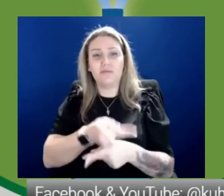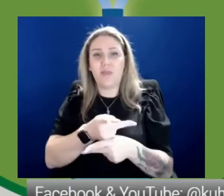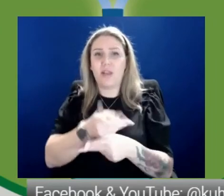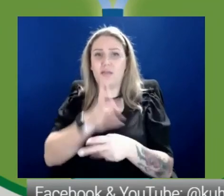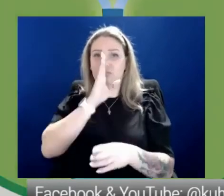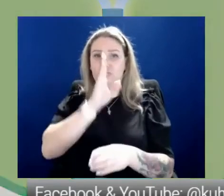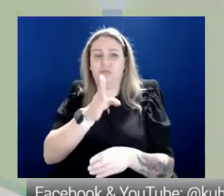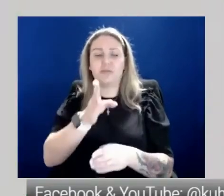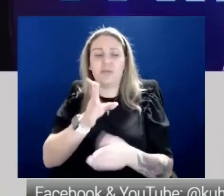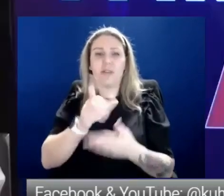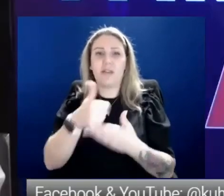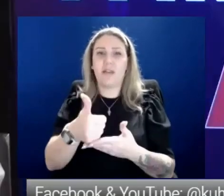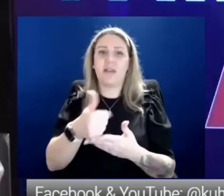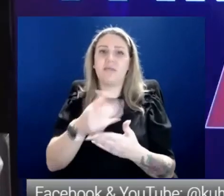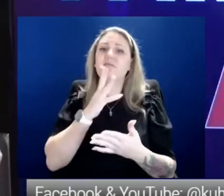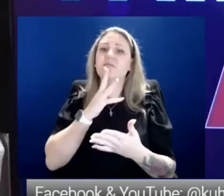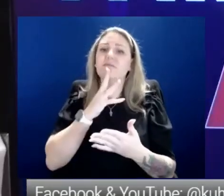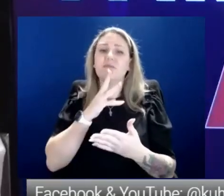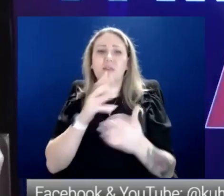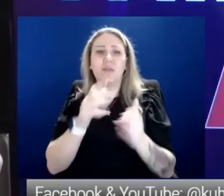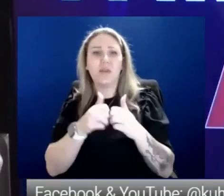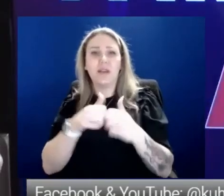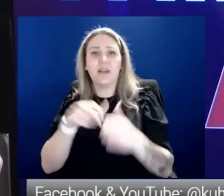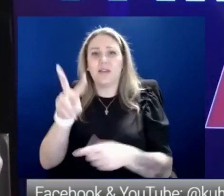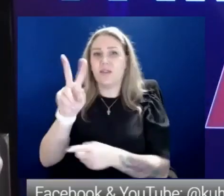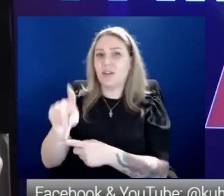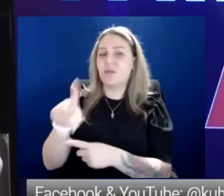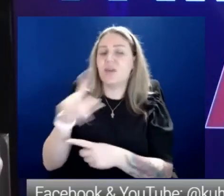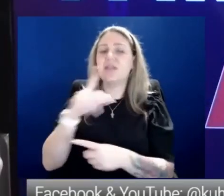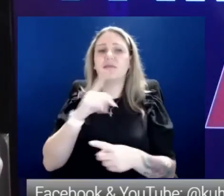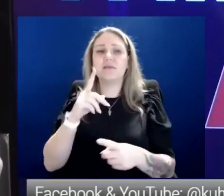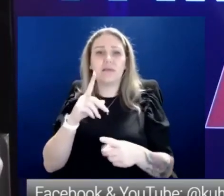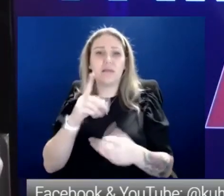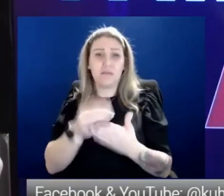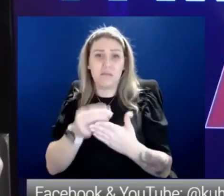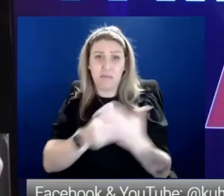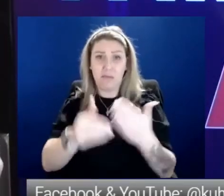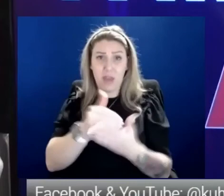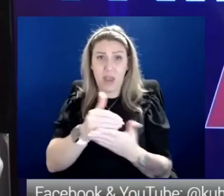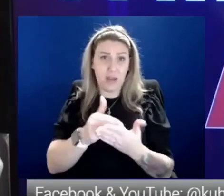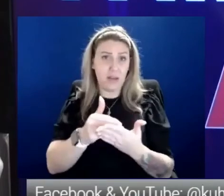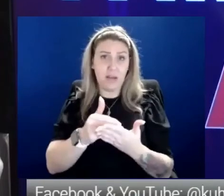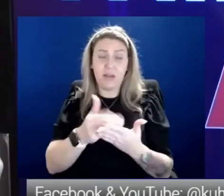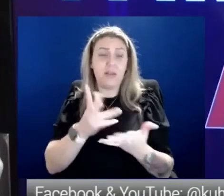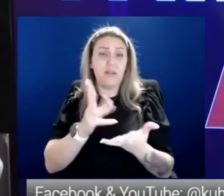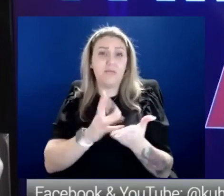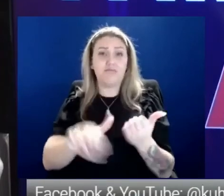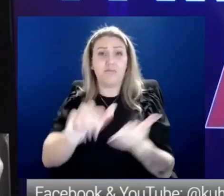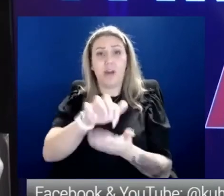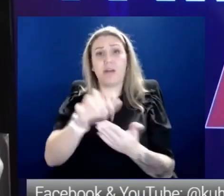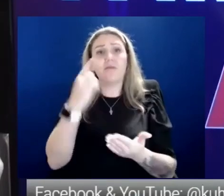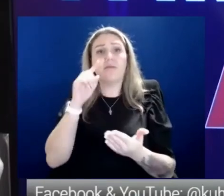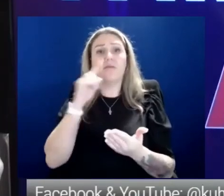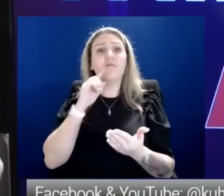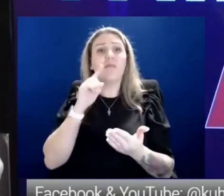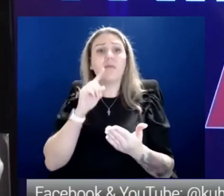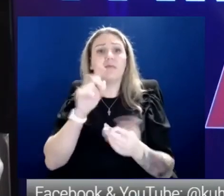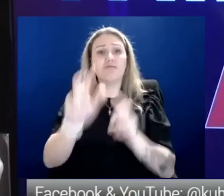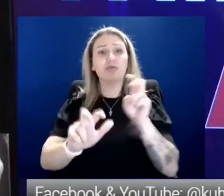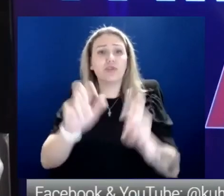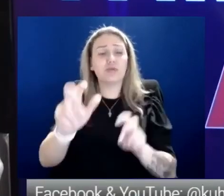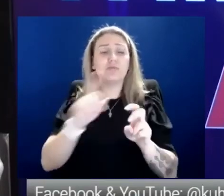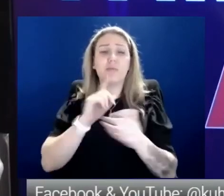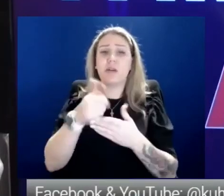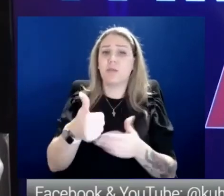Cardiac Services, Barbara MacArthur, who says the money raised through this tournament goes to all sorts of places, including helping with everything from rehab to